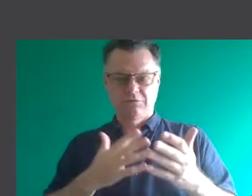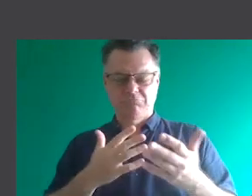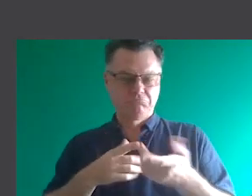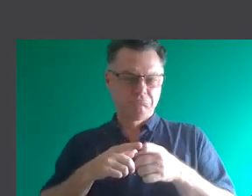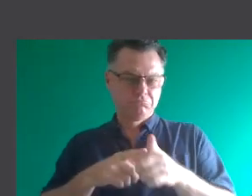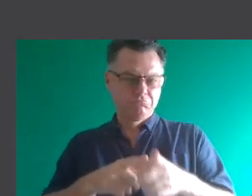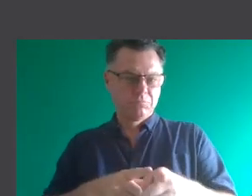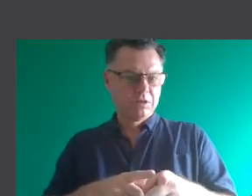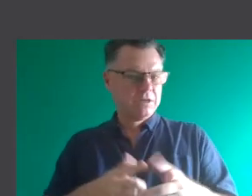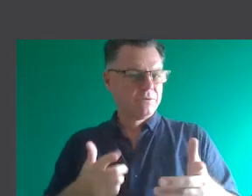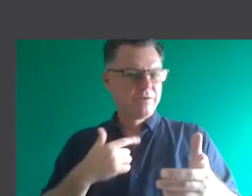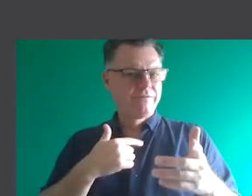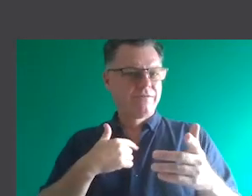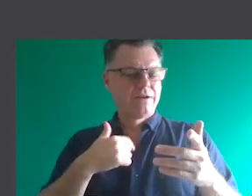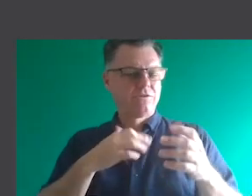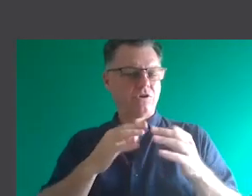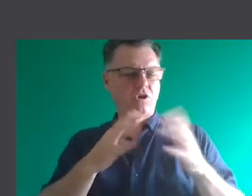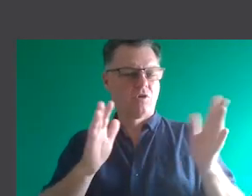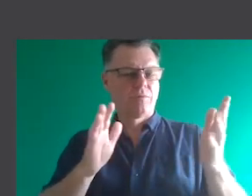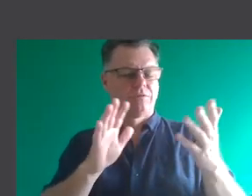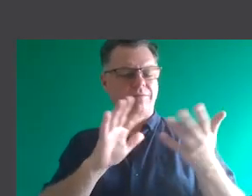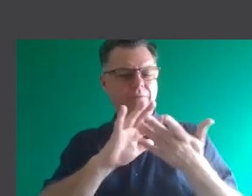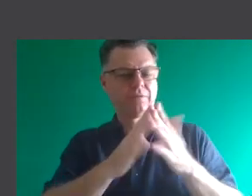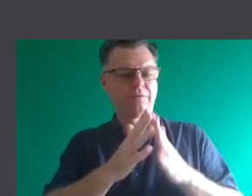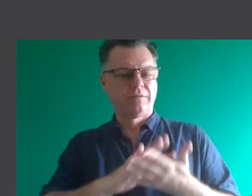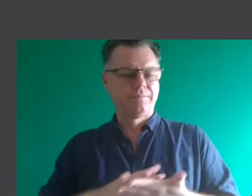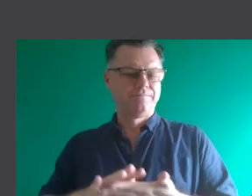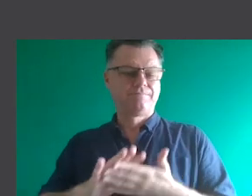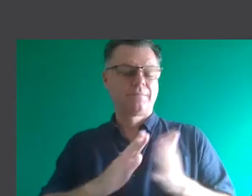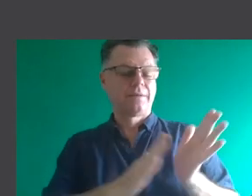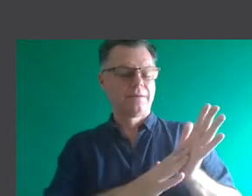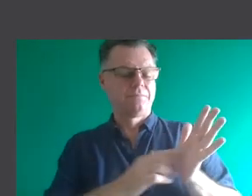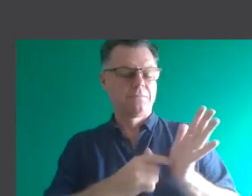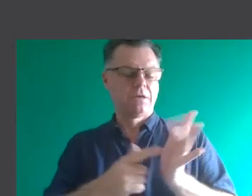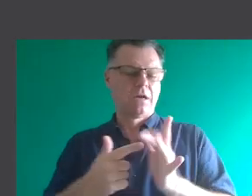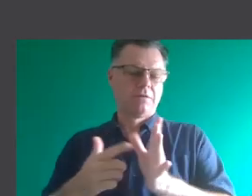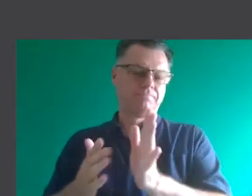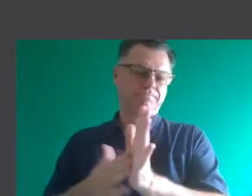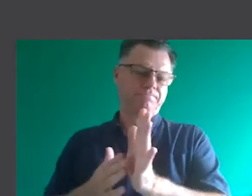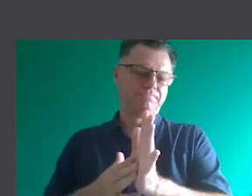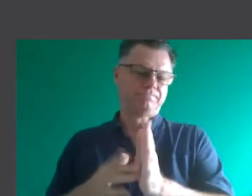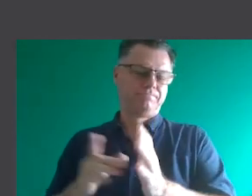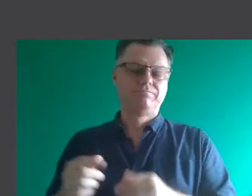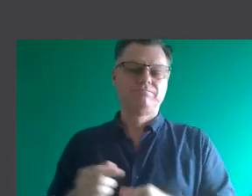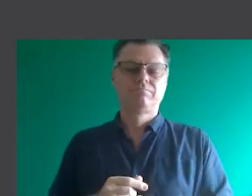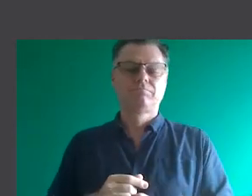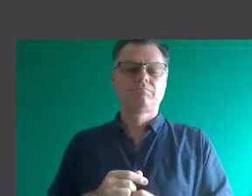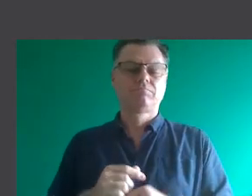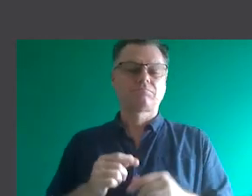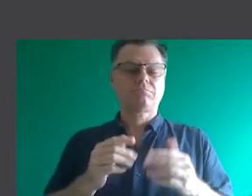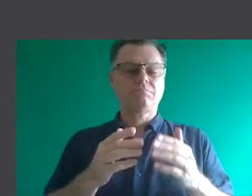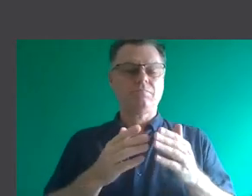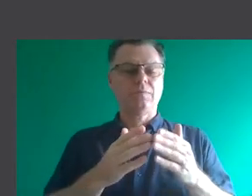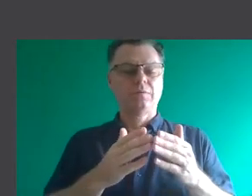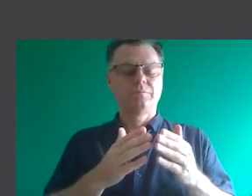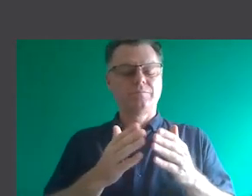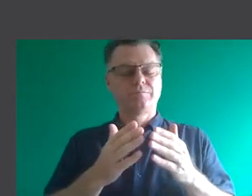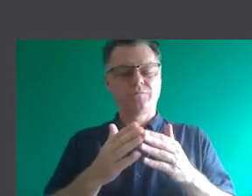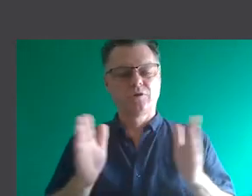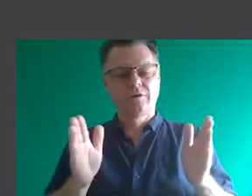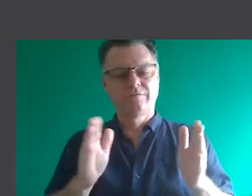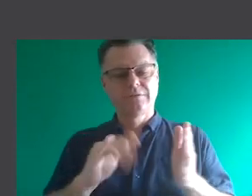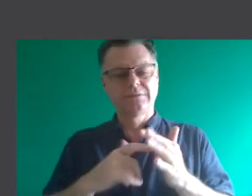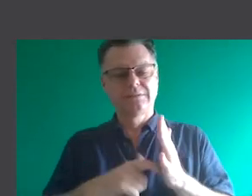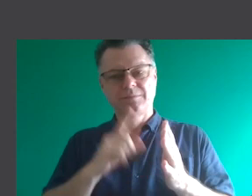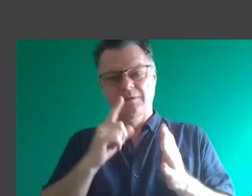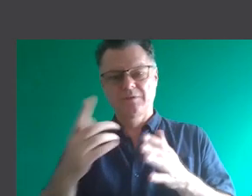interest is being served does not diminish. So that's something that we'd really like to highlight that the MTIA has done, that they've onboarded